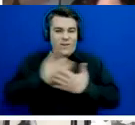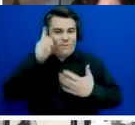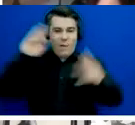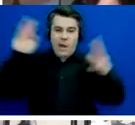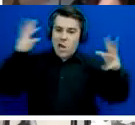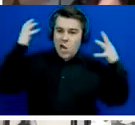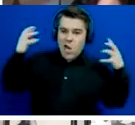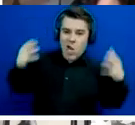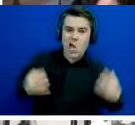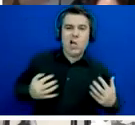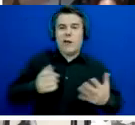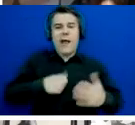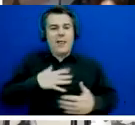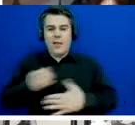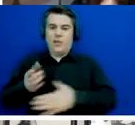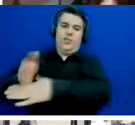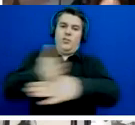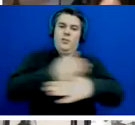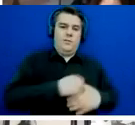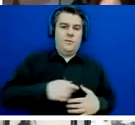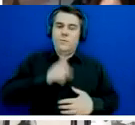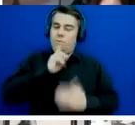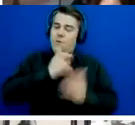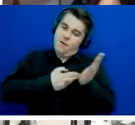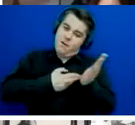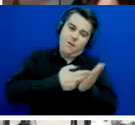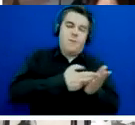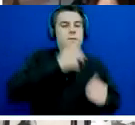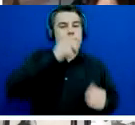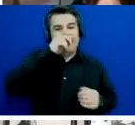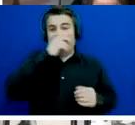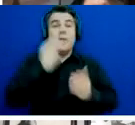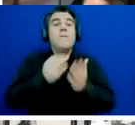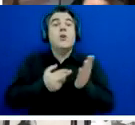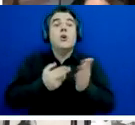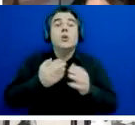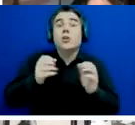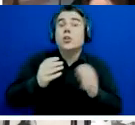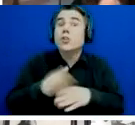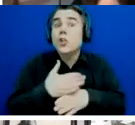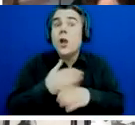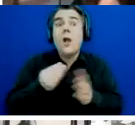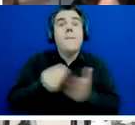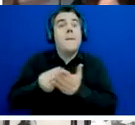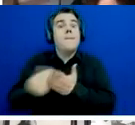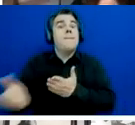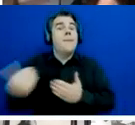I share things from my heart. I'm brutally honest. So being able to share and then make money back, not even on your